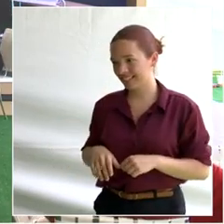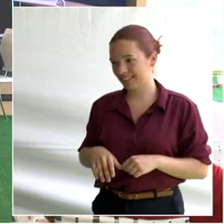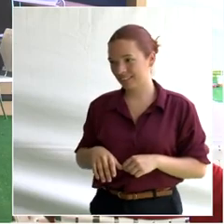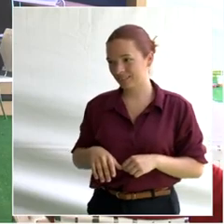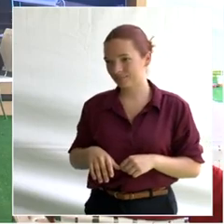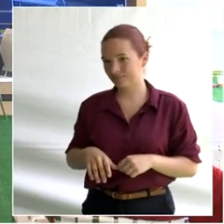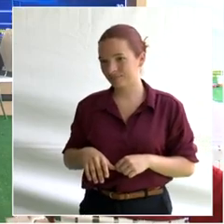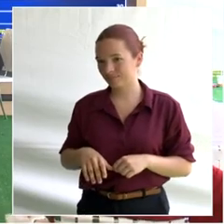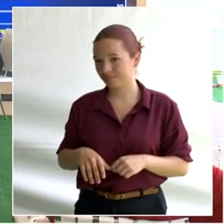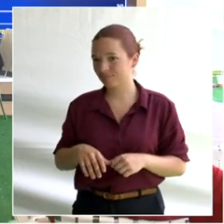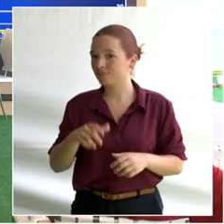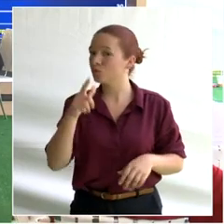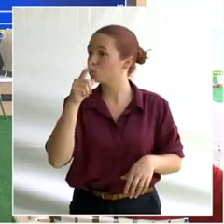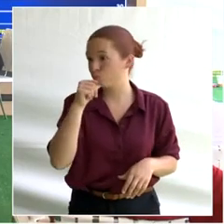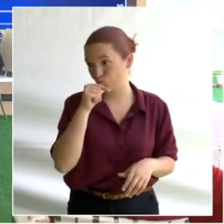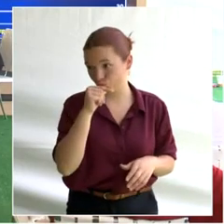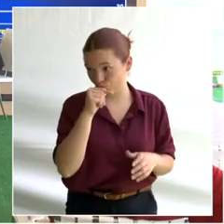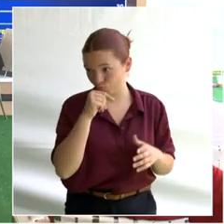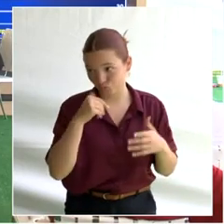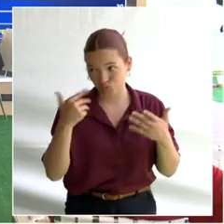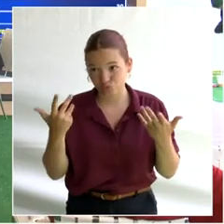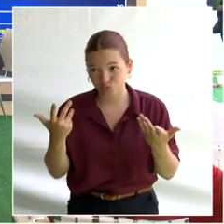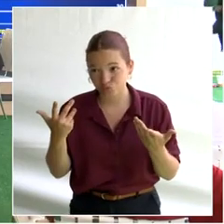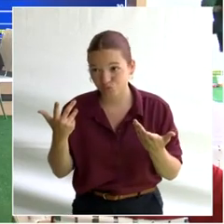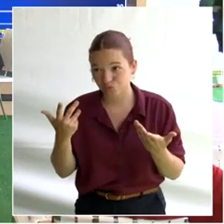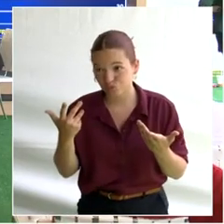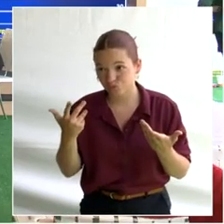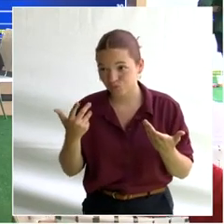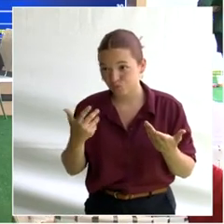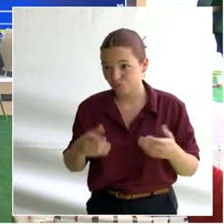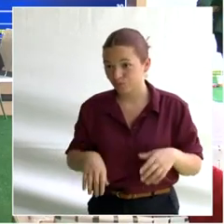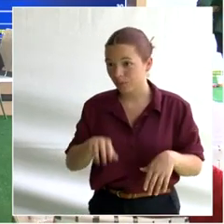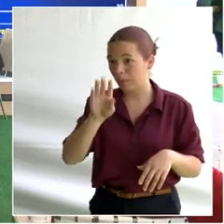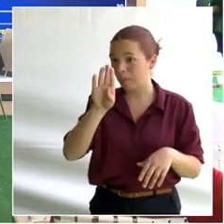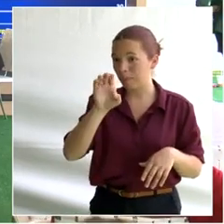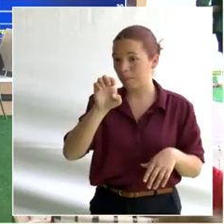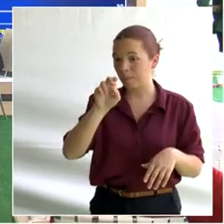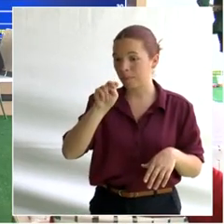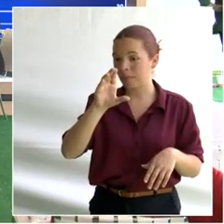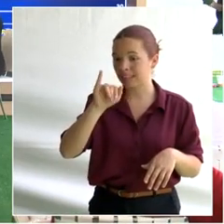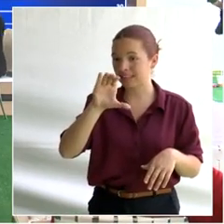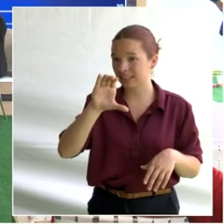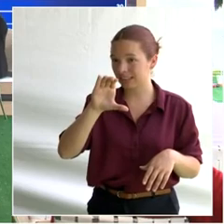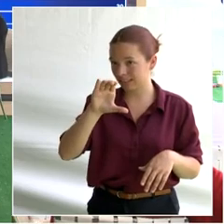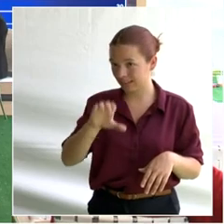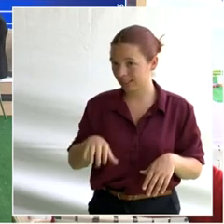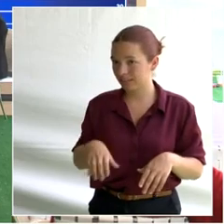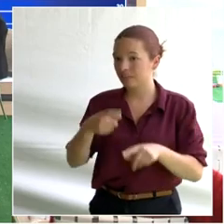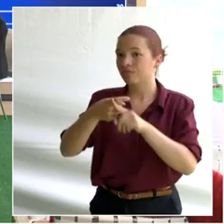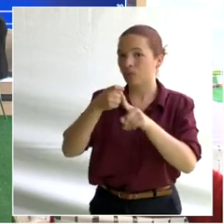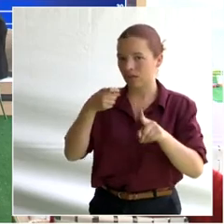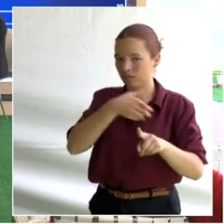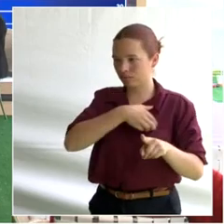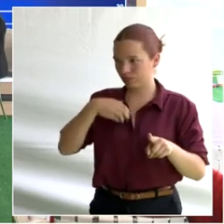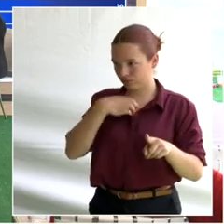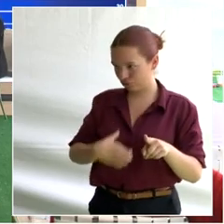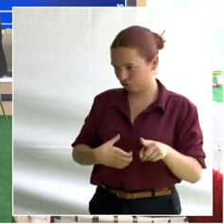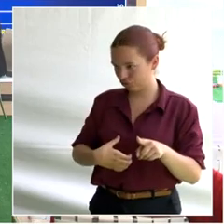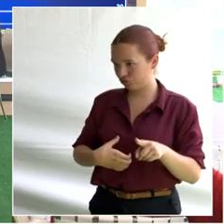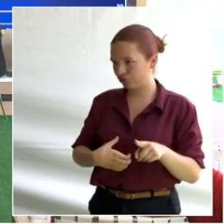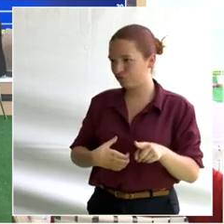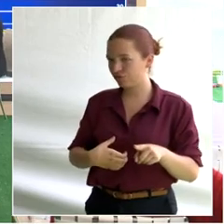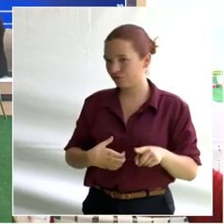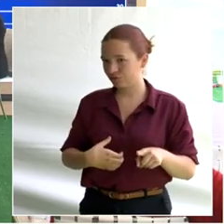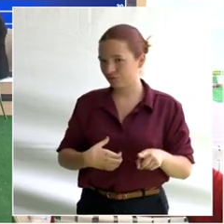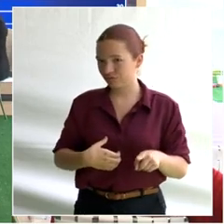That belongs to Belinda Bencic from Switzerland, and she goes on line 17. On line 17, Olympic gold medalist